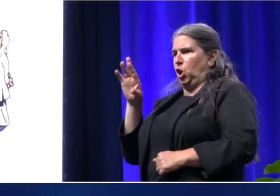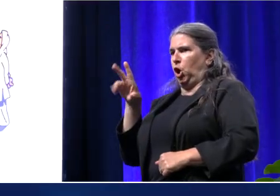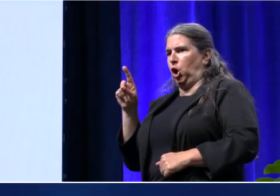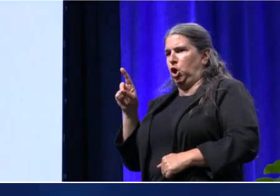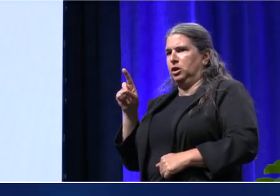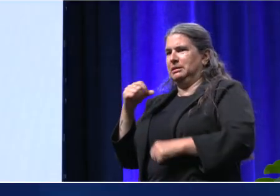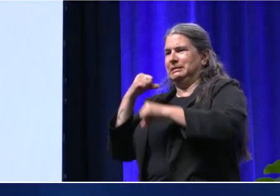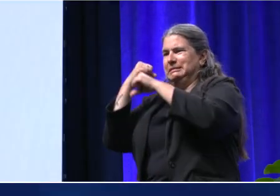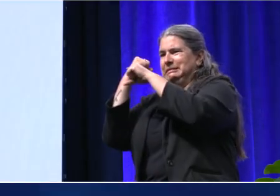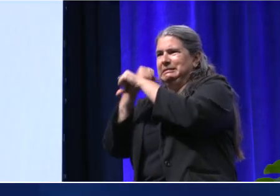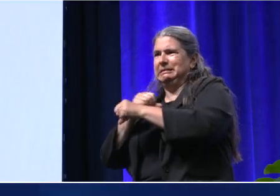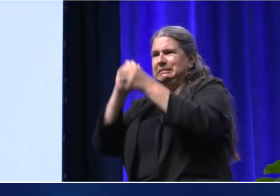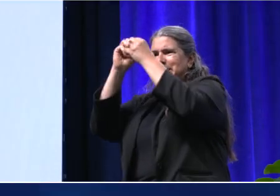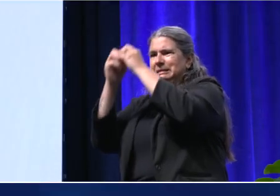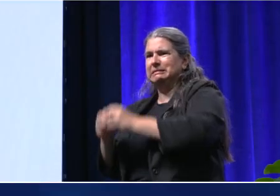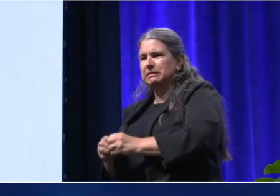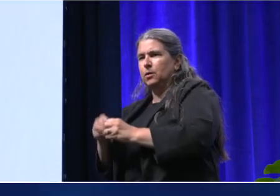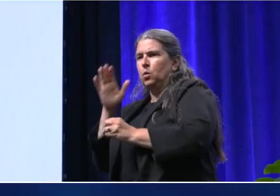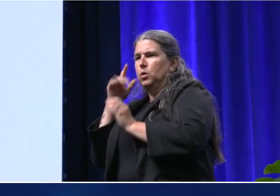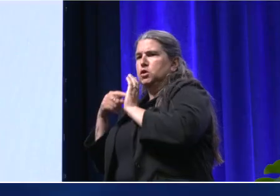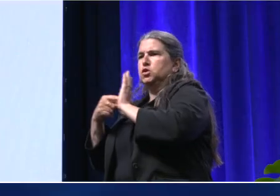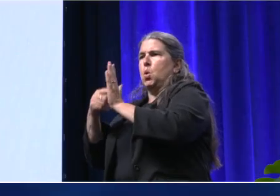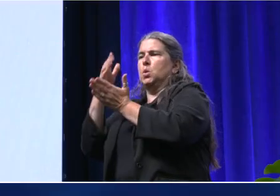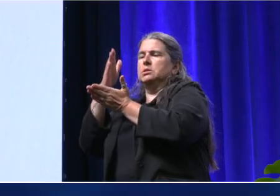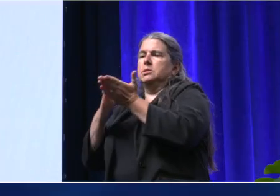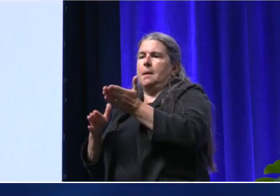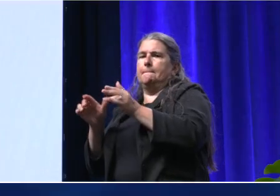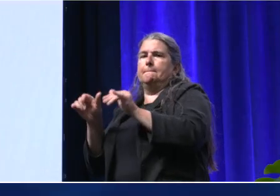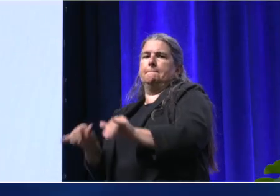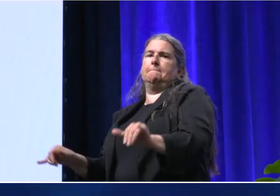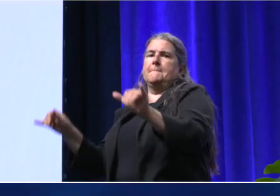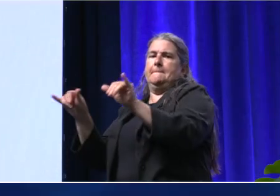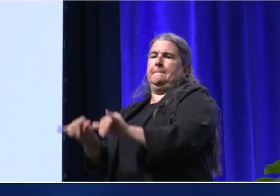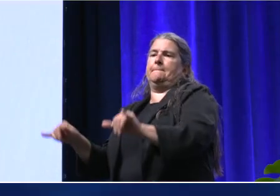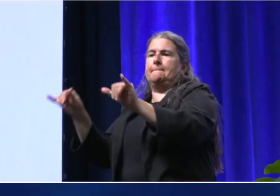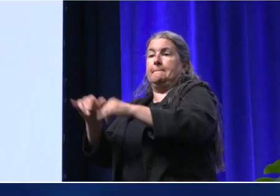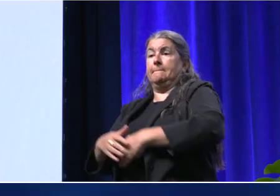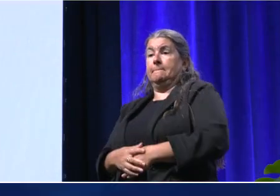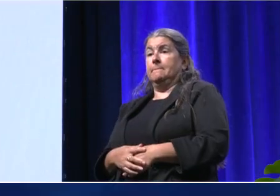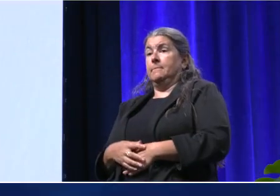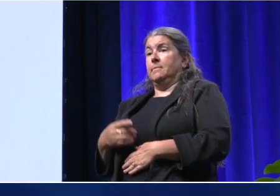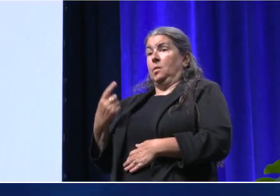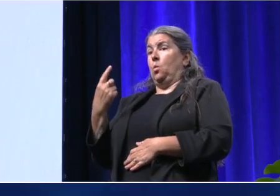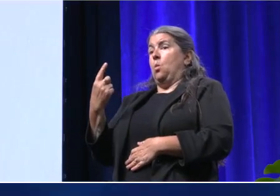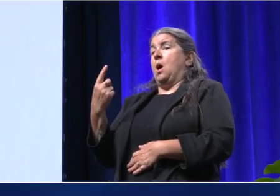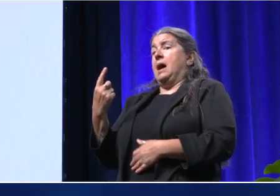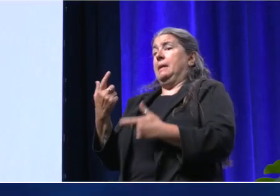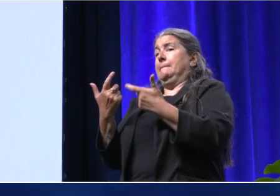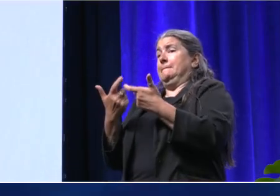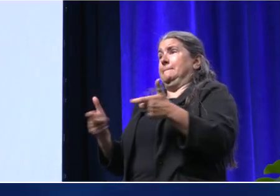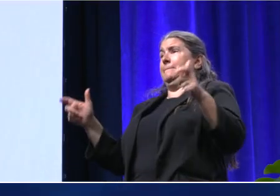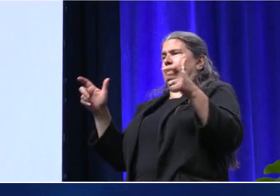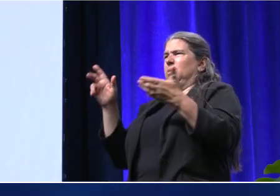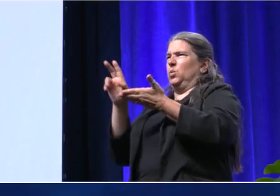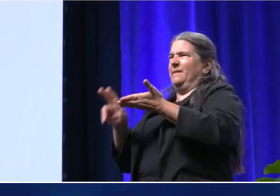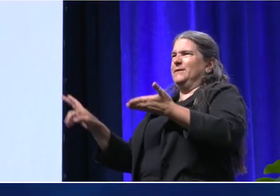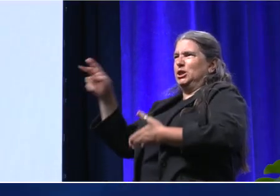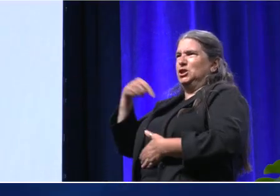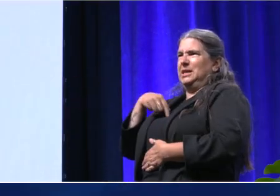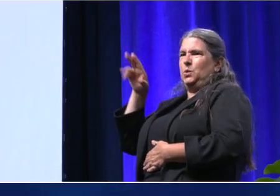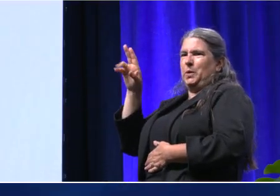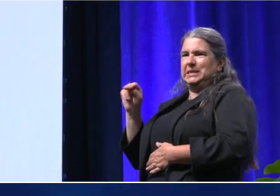now, or in the next few minutes. One of the other things we get to do being at a big university is that we have a lot of colleagues who are very smart